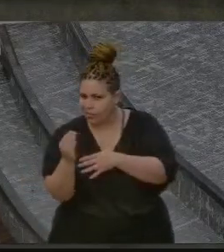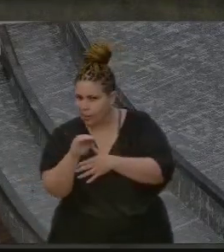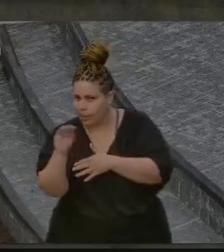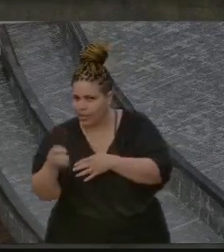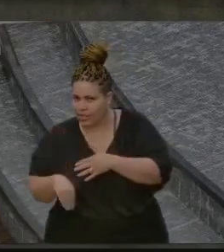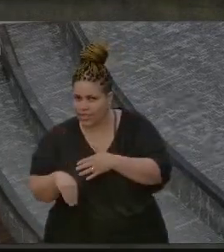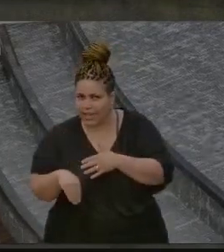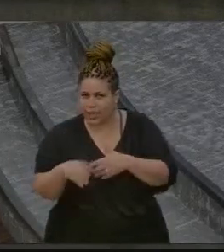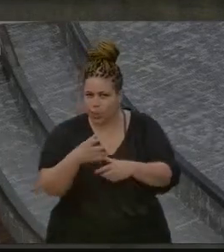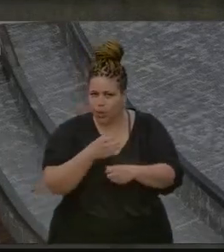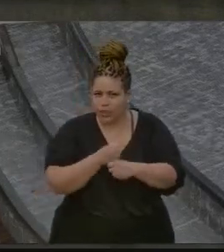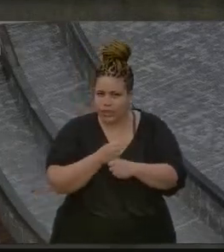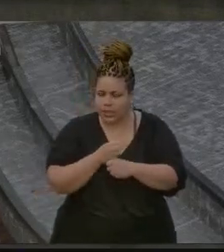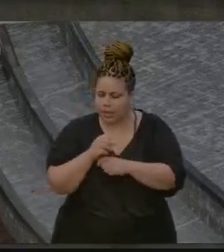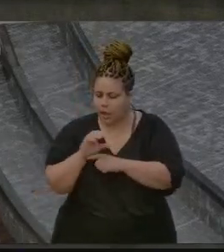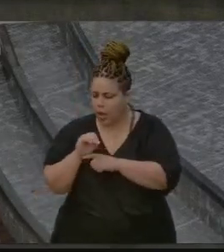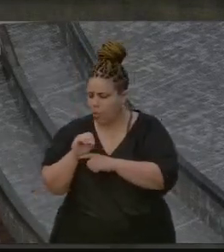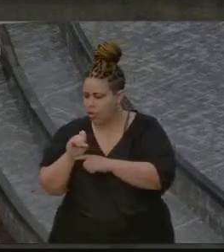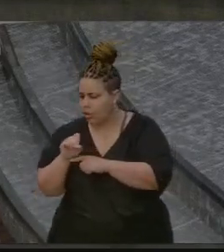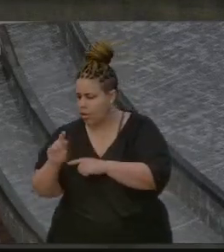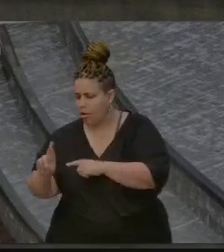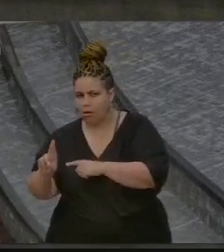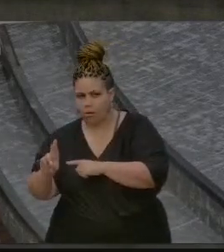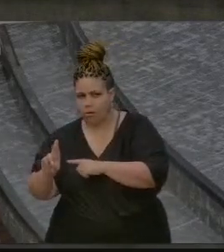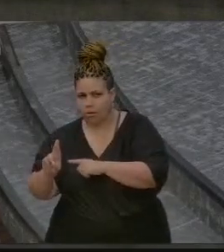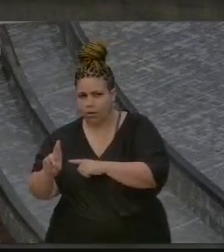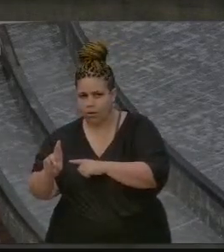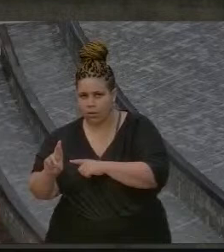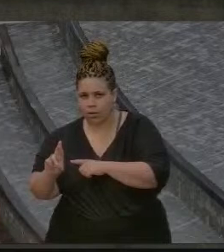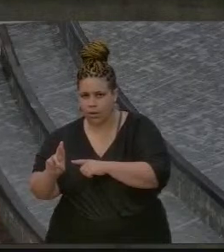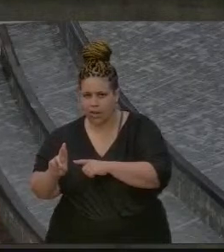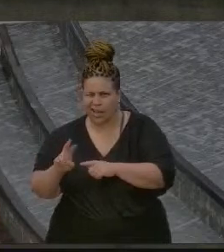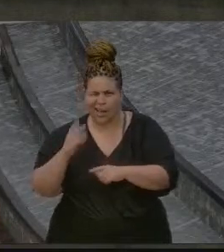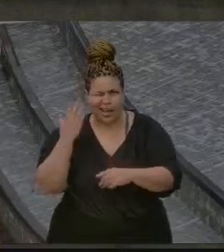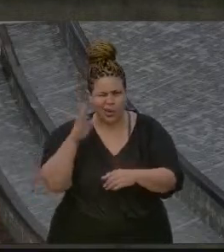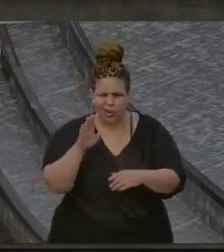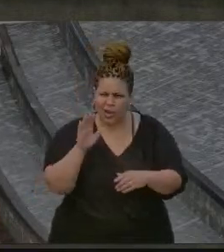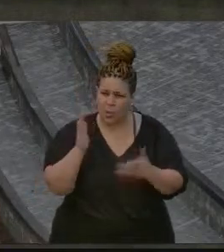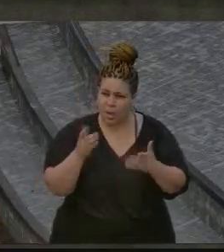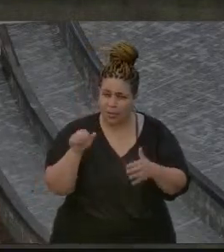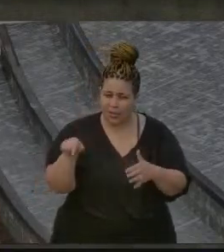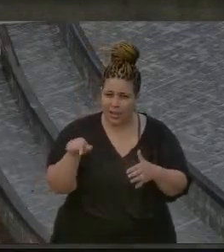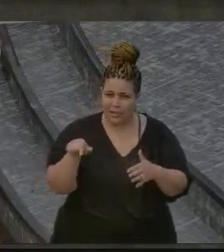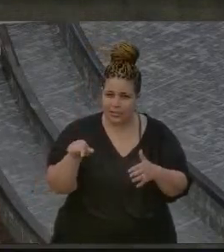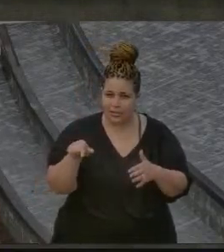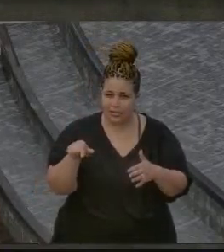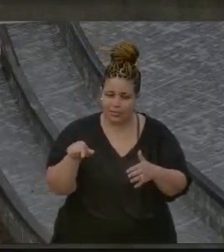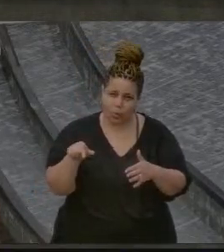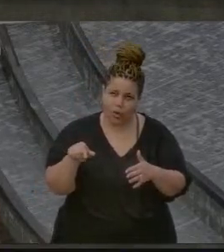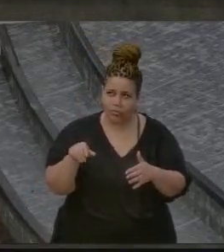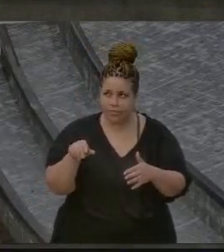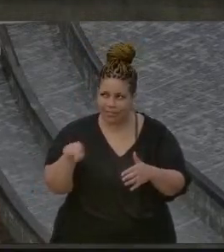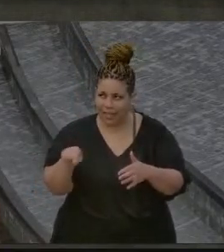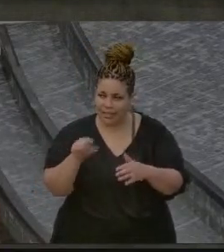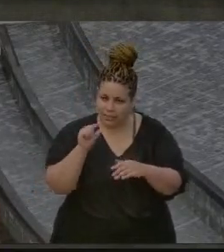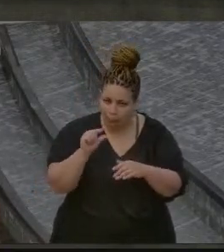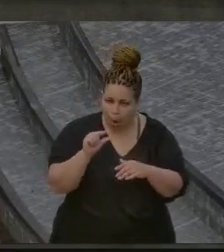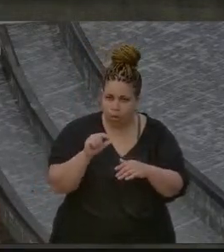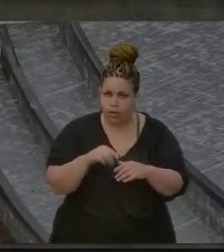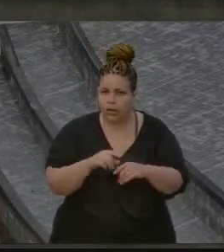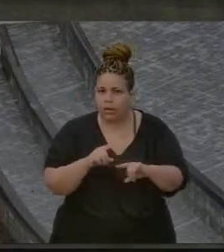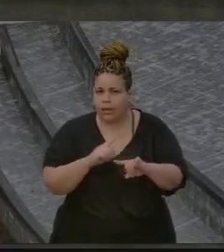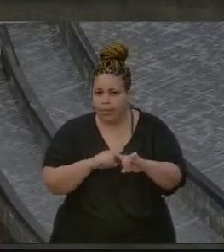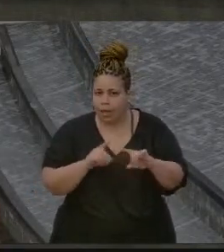So I don't know if that's particularly small. What we do know is there's